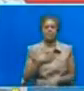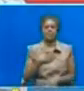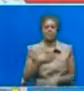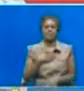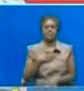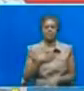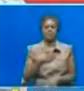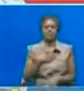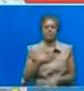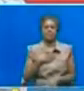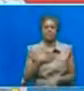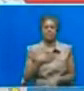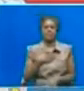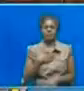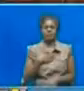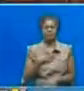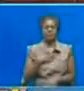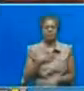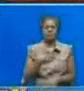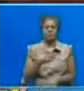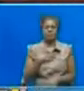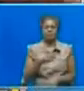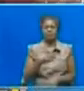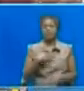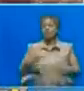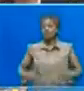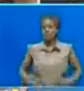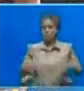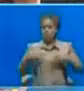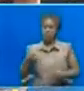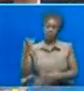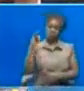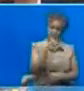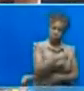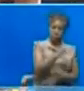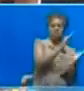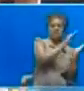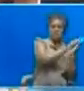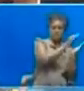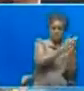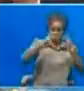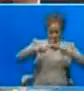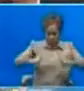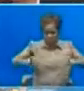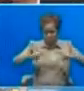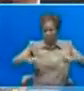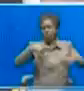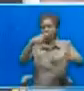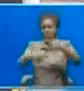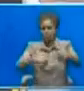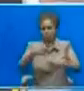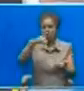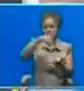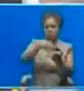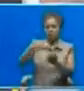that actually makes reference to him. The body will remain at the morgue as further investigations continue,